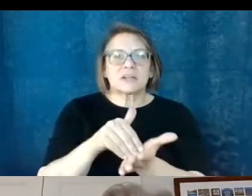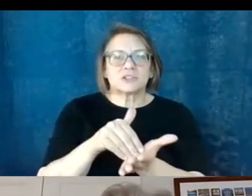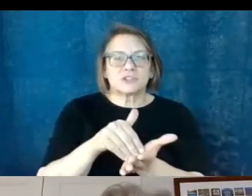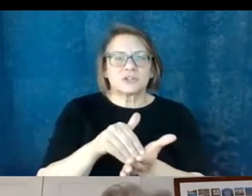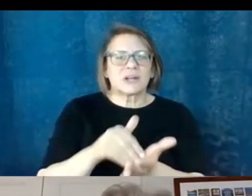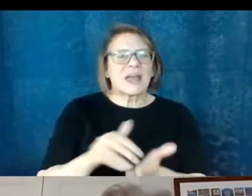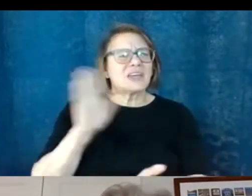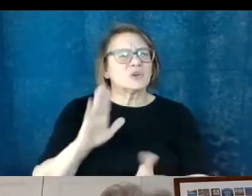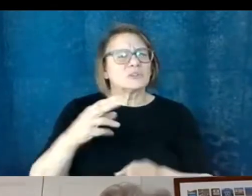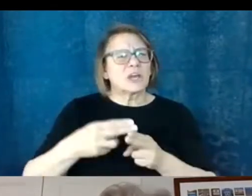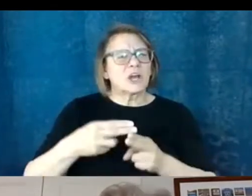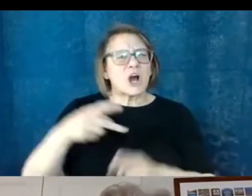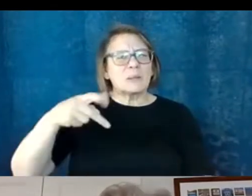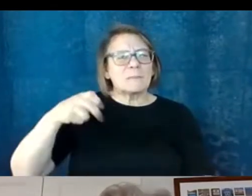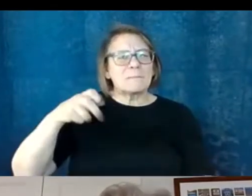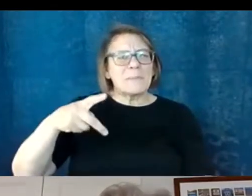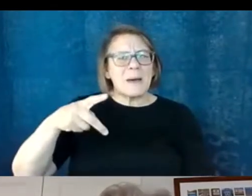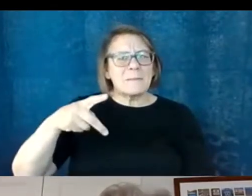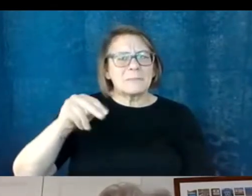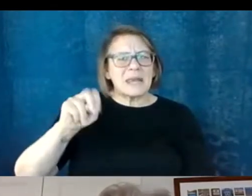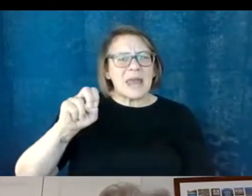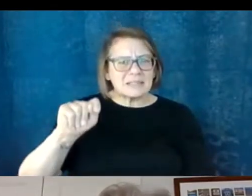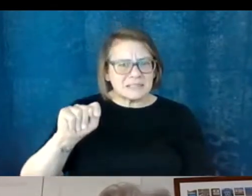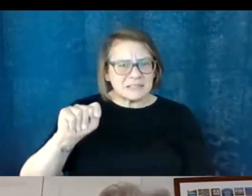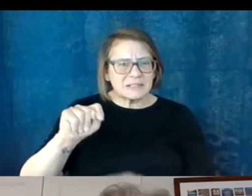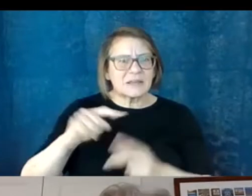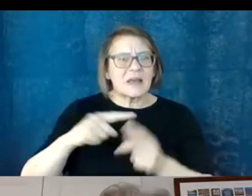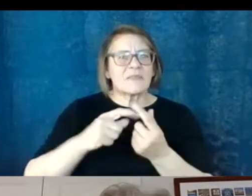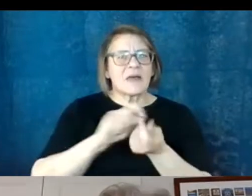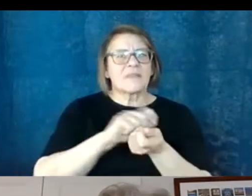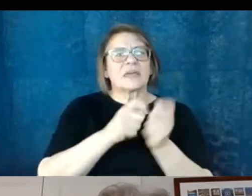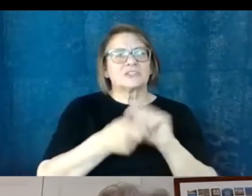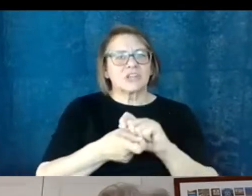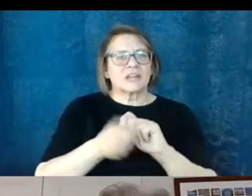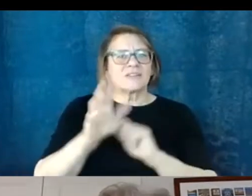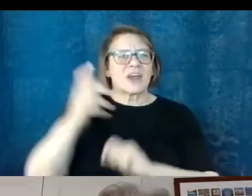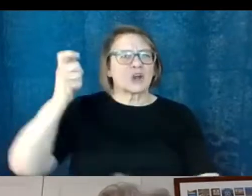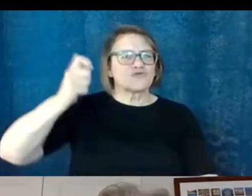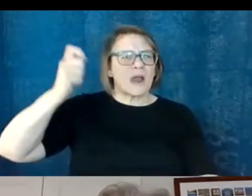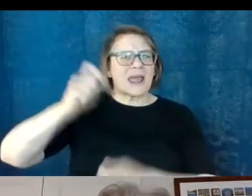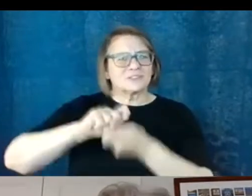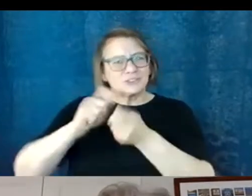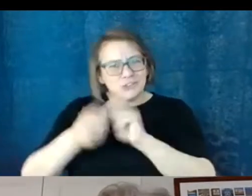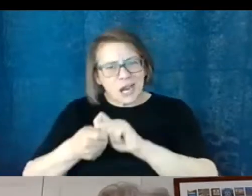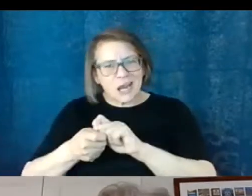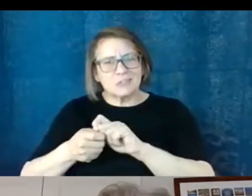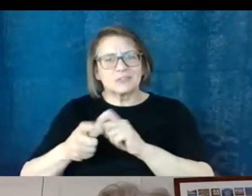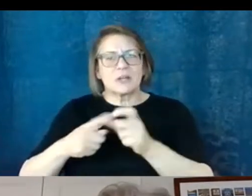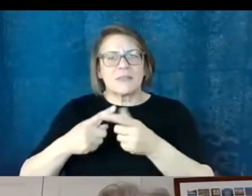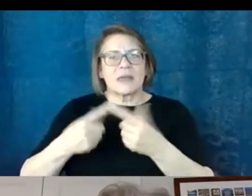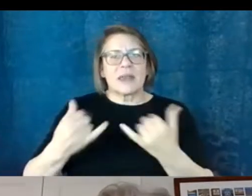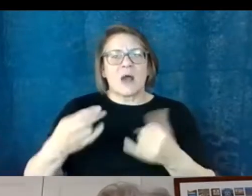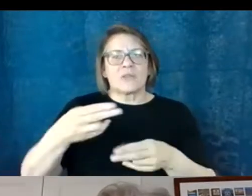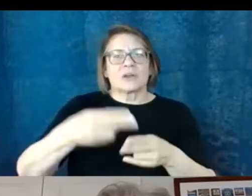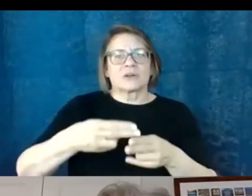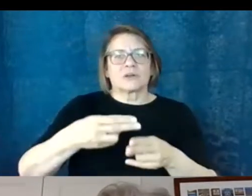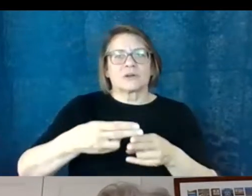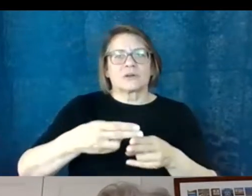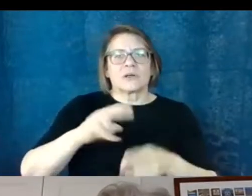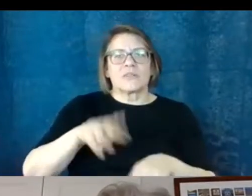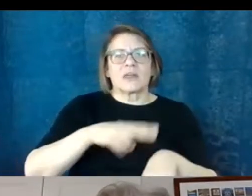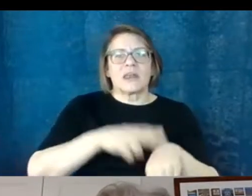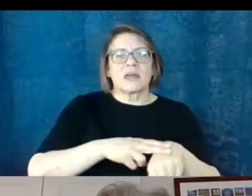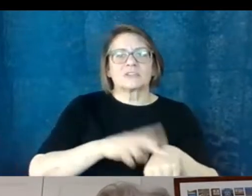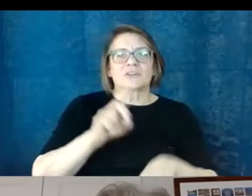to be known as PEPNET, and then their grant kind of changed, and so now they are known as the National